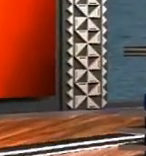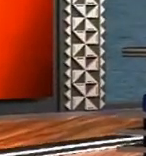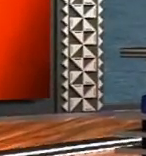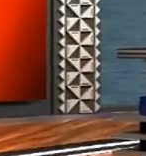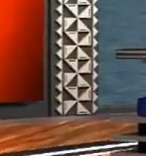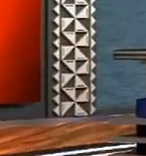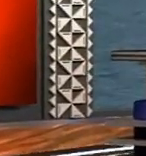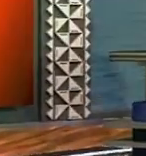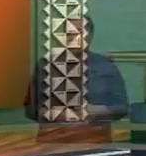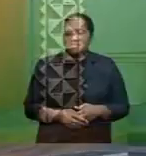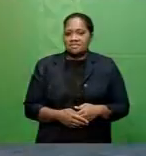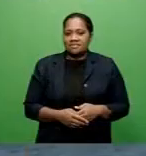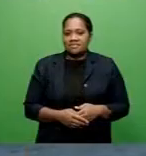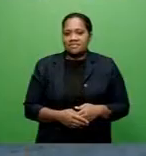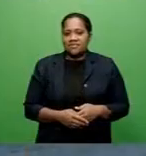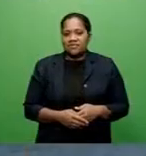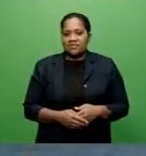Lendua.